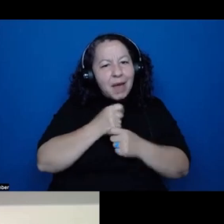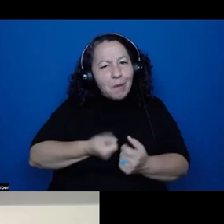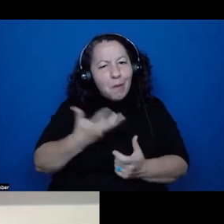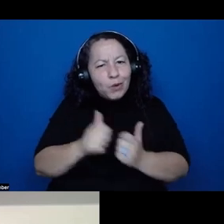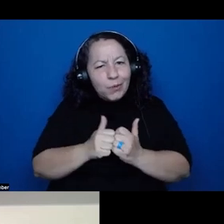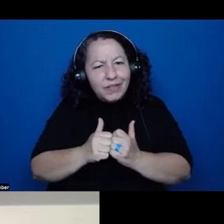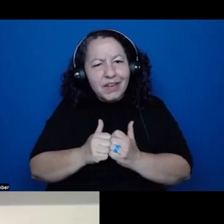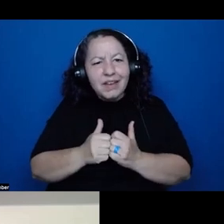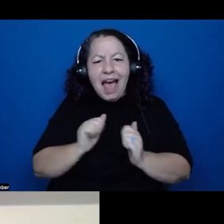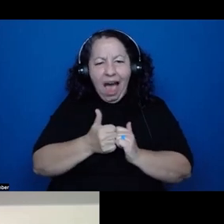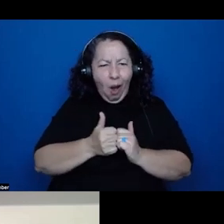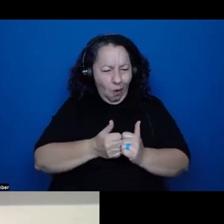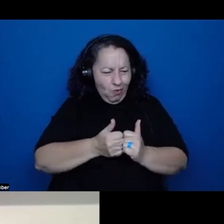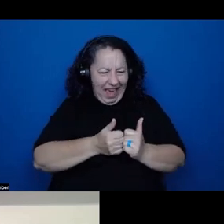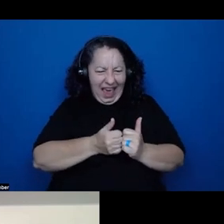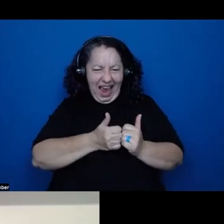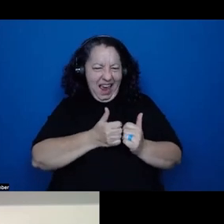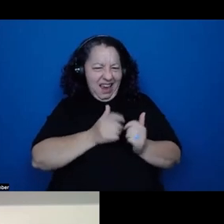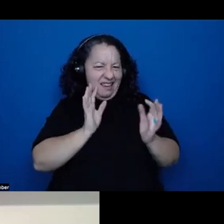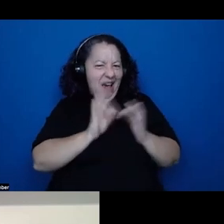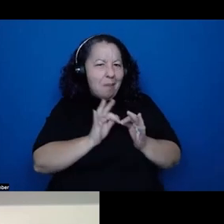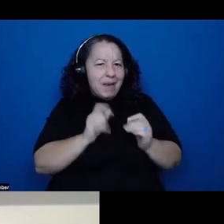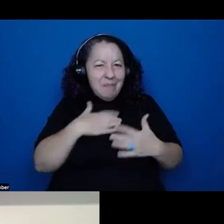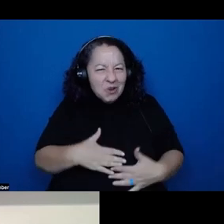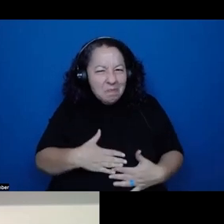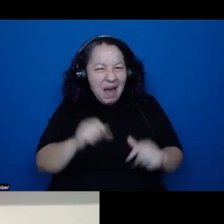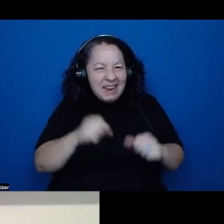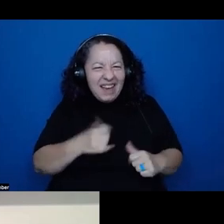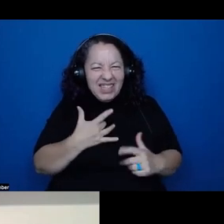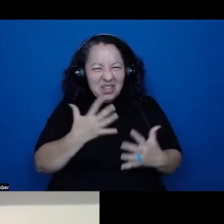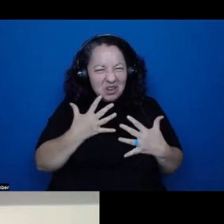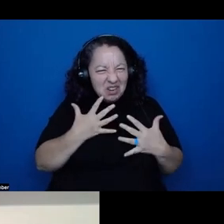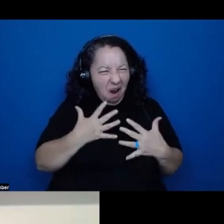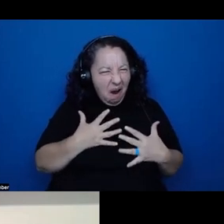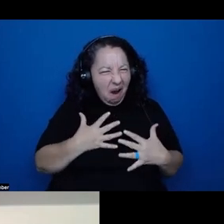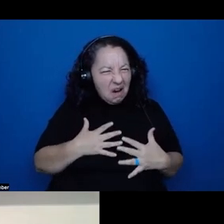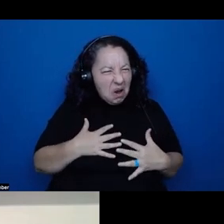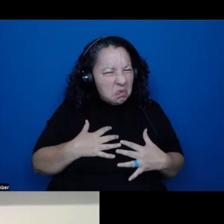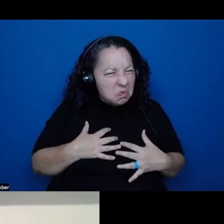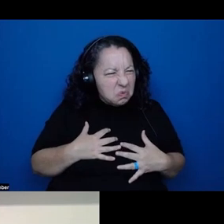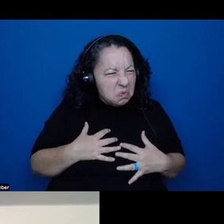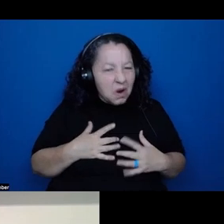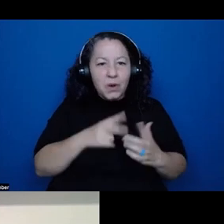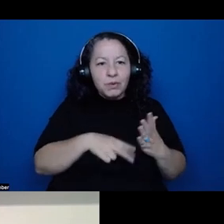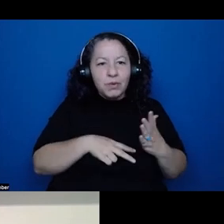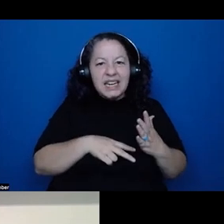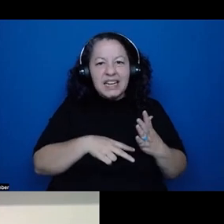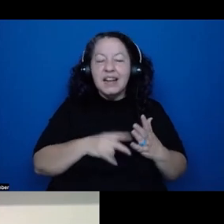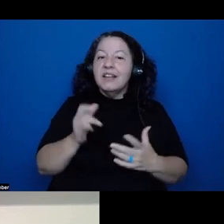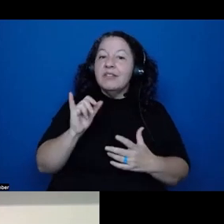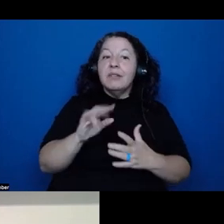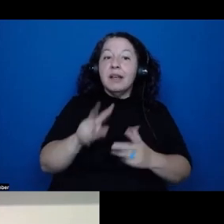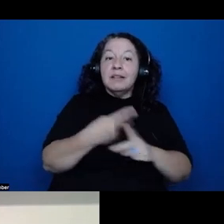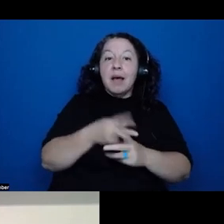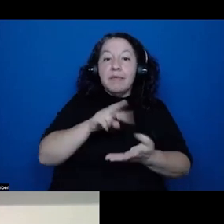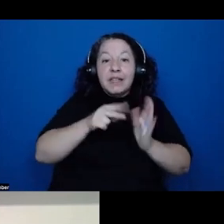talk about your body is so, it can be so dark when you read it. And so all of those kind of intentionality behind